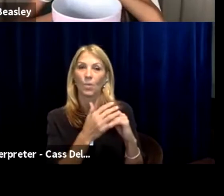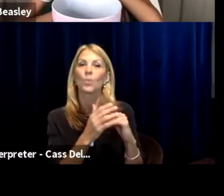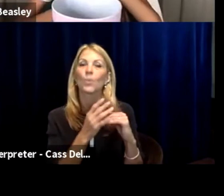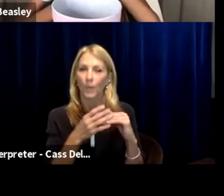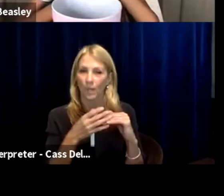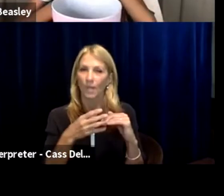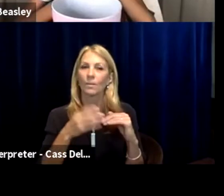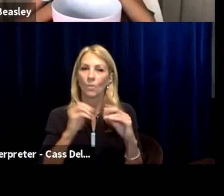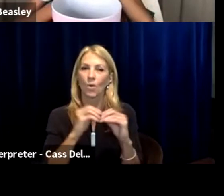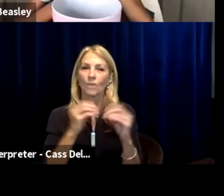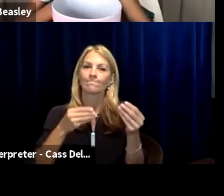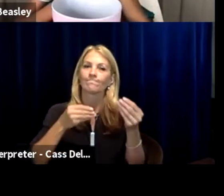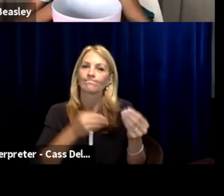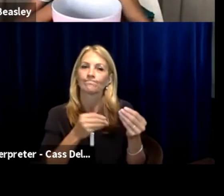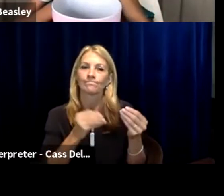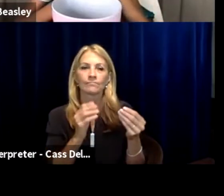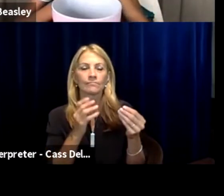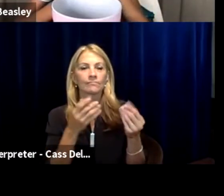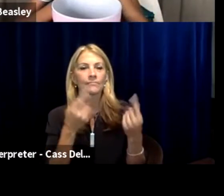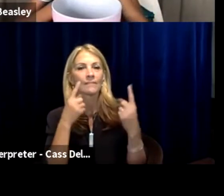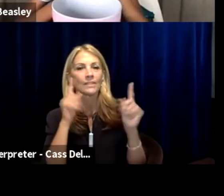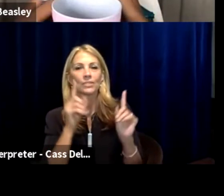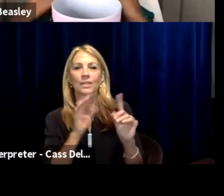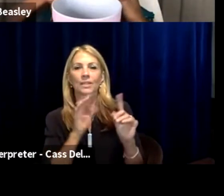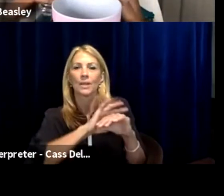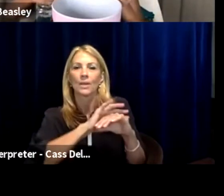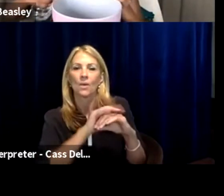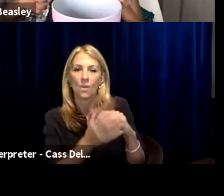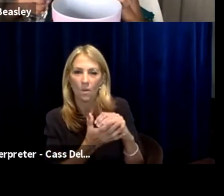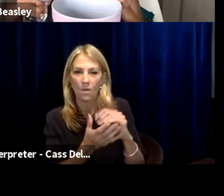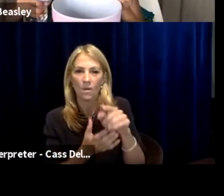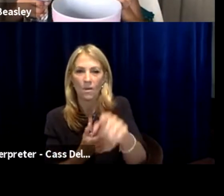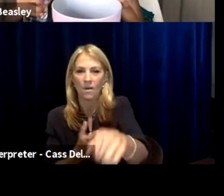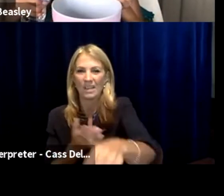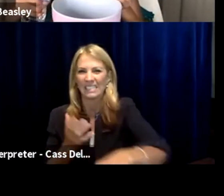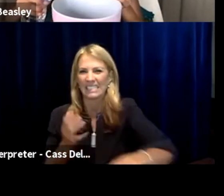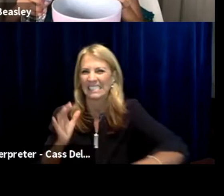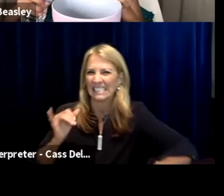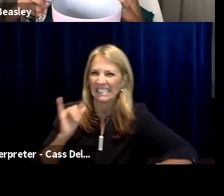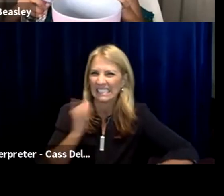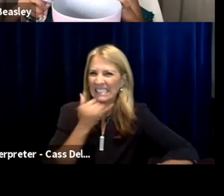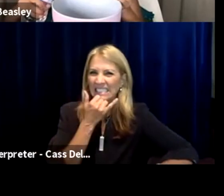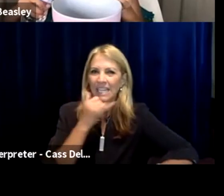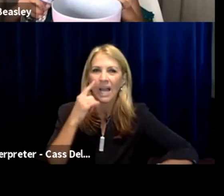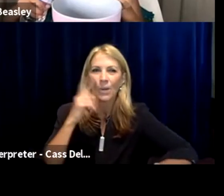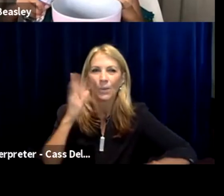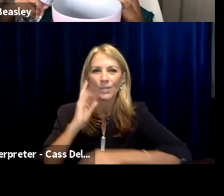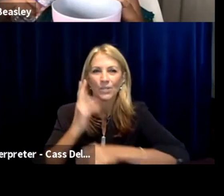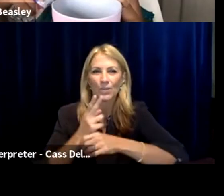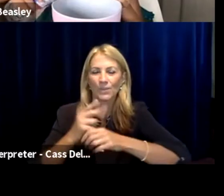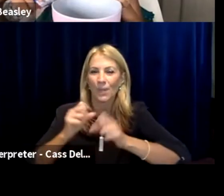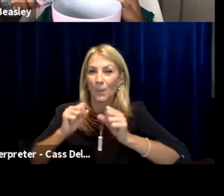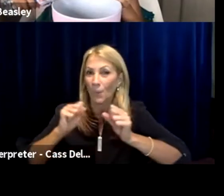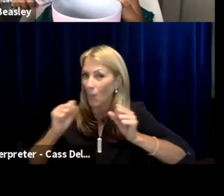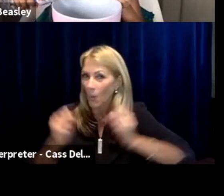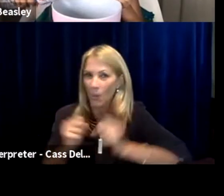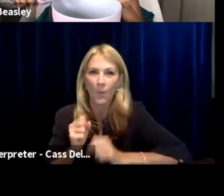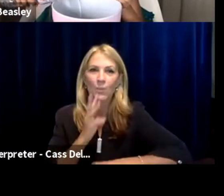Okay, I was using cold water, like really cold water. So I'm gonna get some hot water right